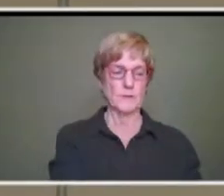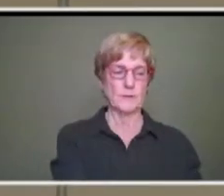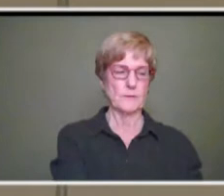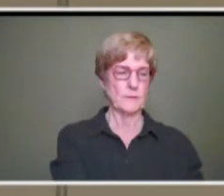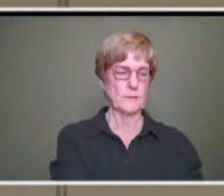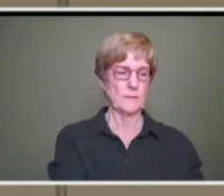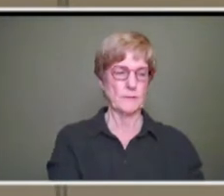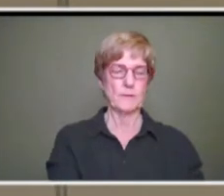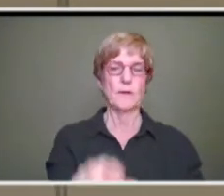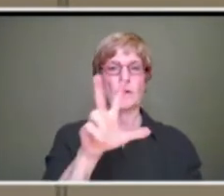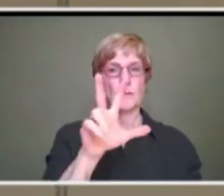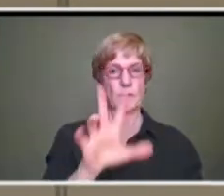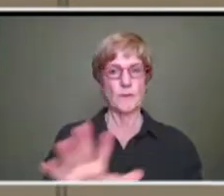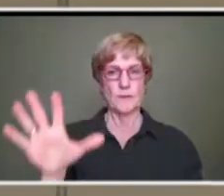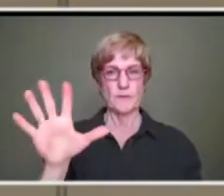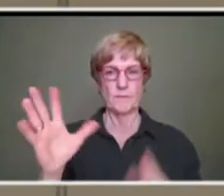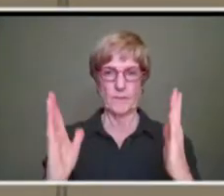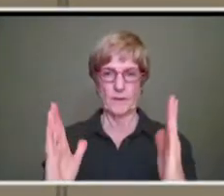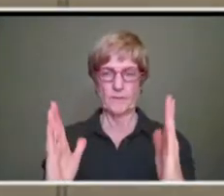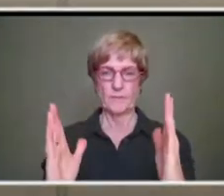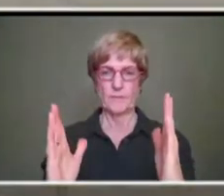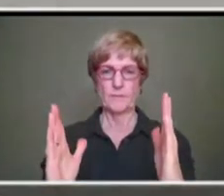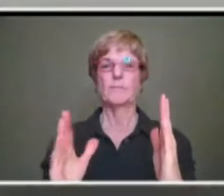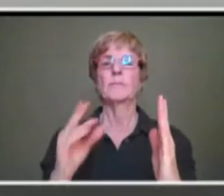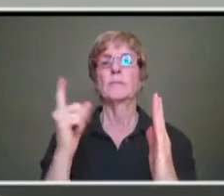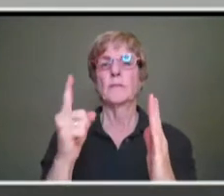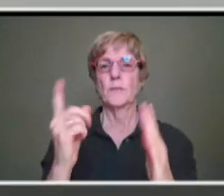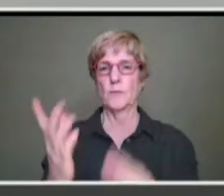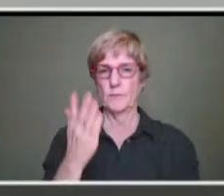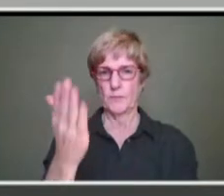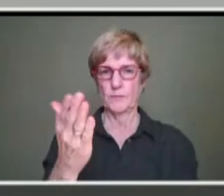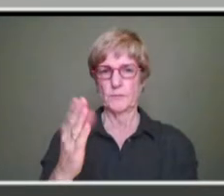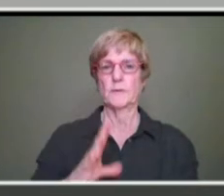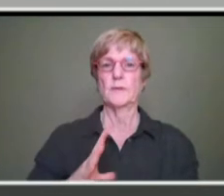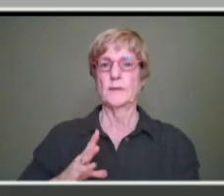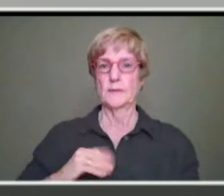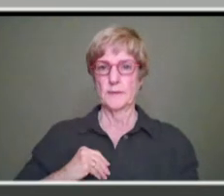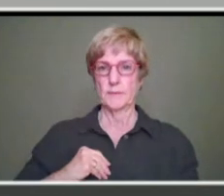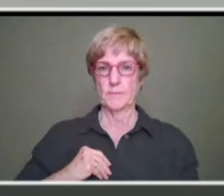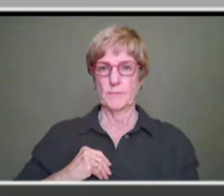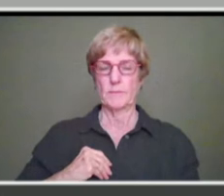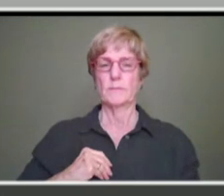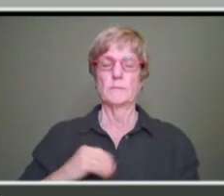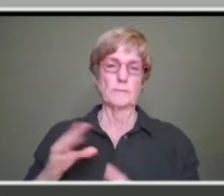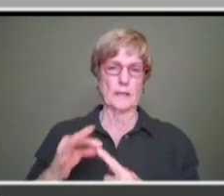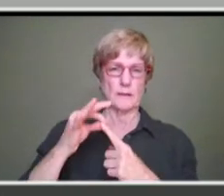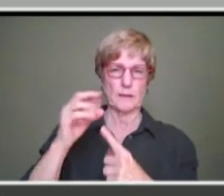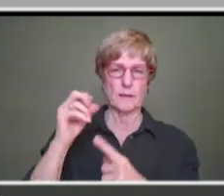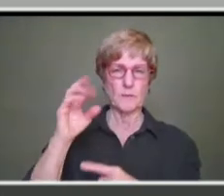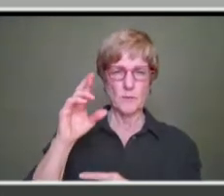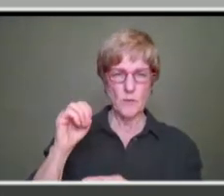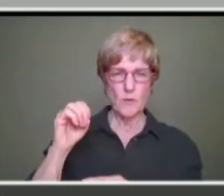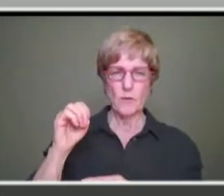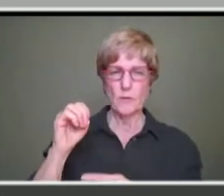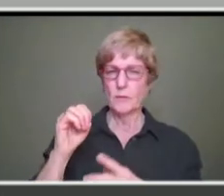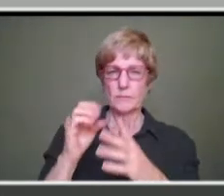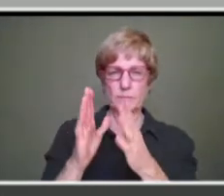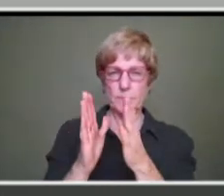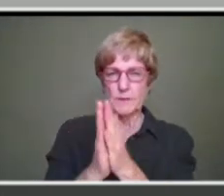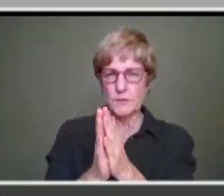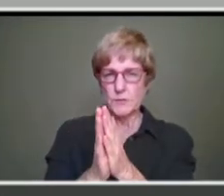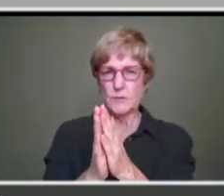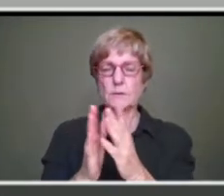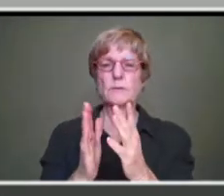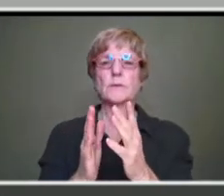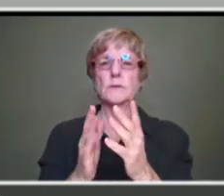three through five may be considered in one motion except unless there are petitions that are being